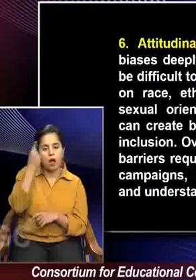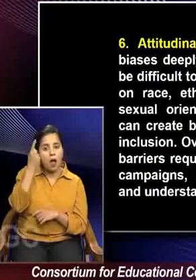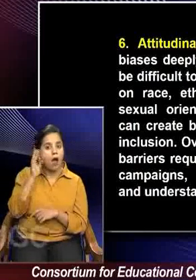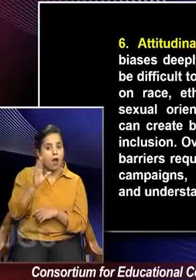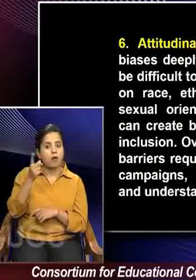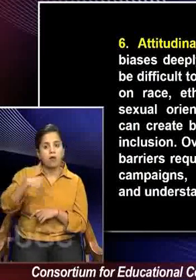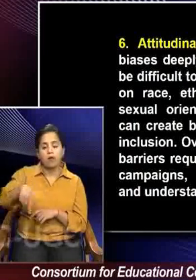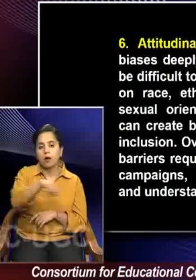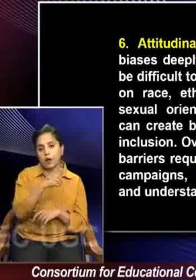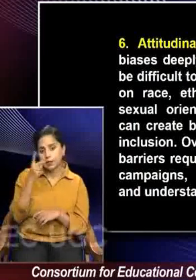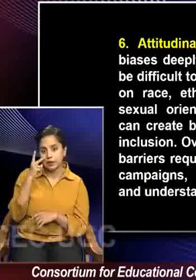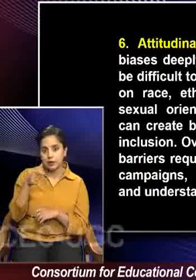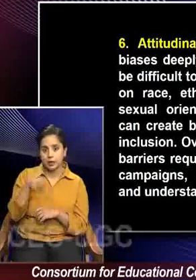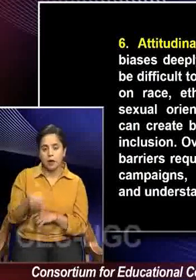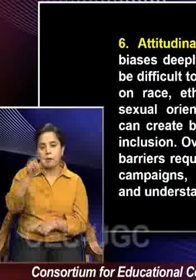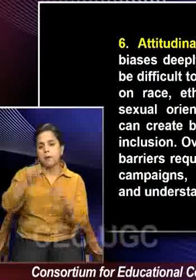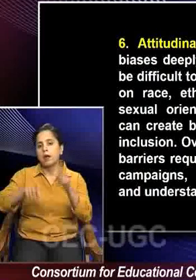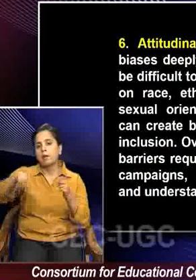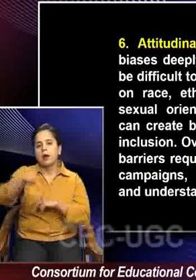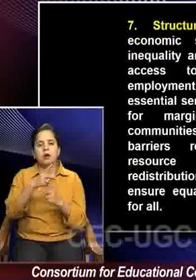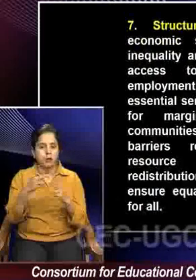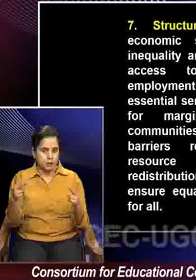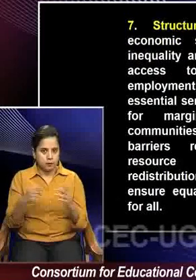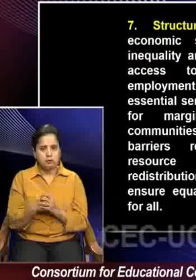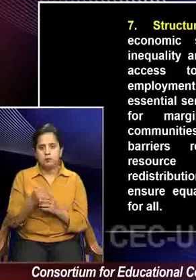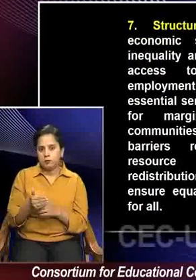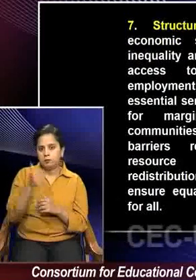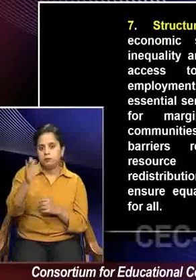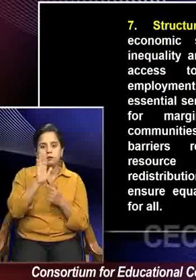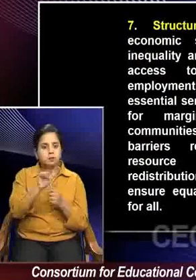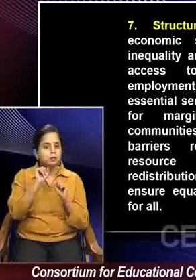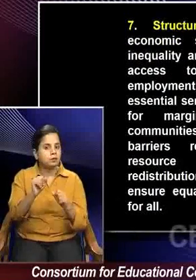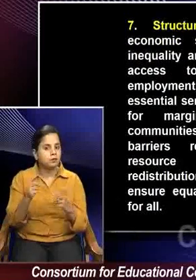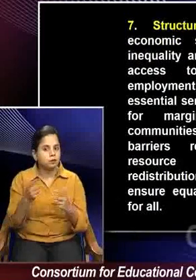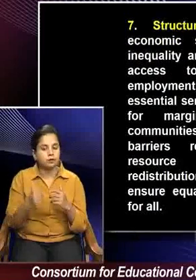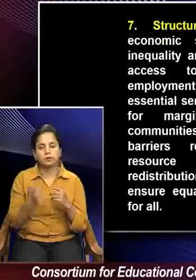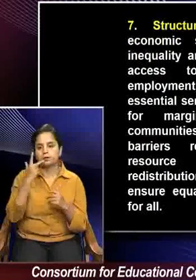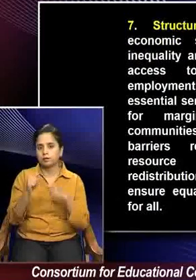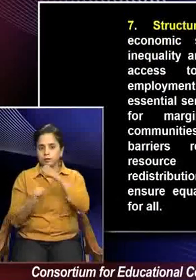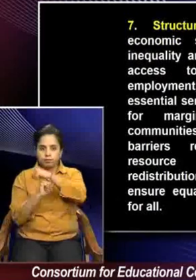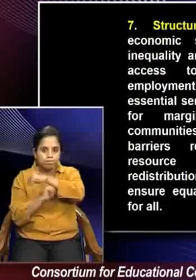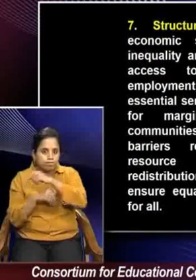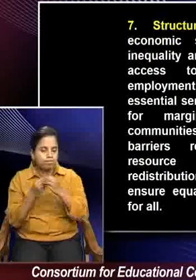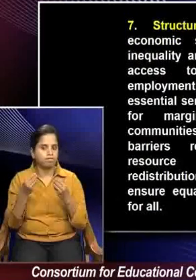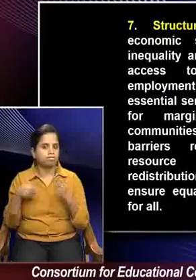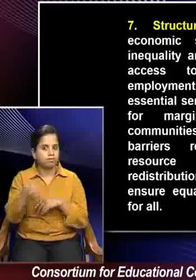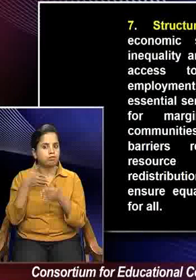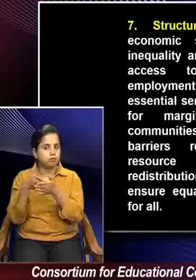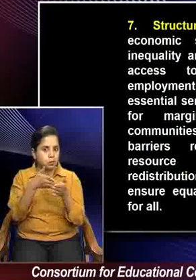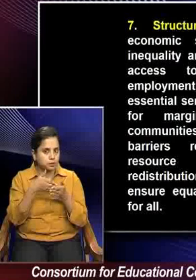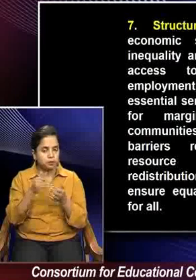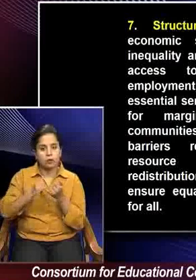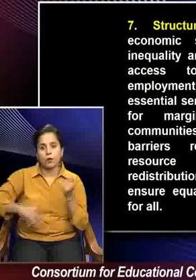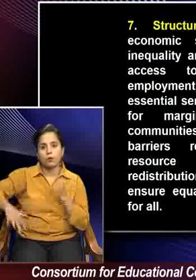understanding amongst the individual. Next is your structural barriers. Social